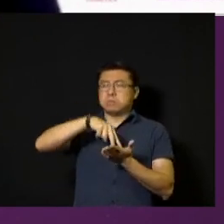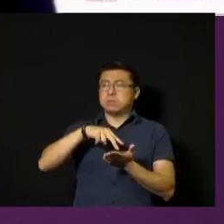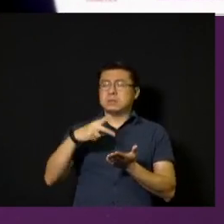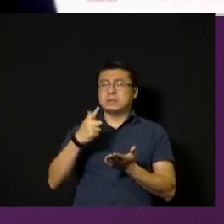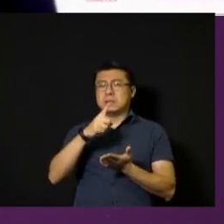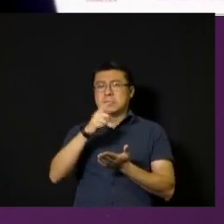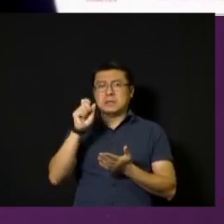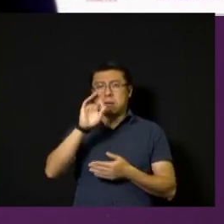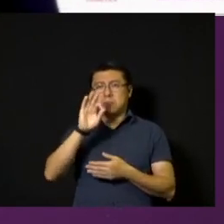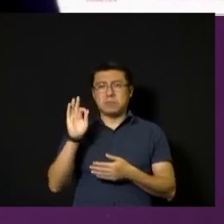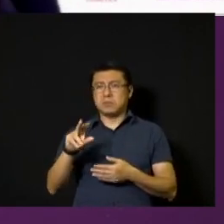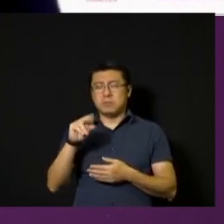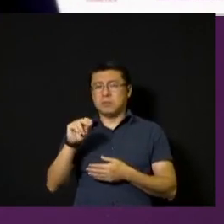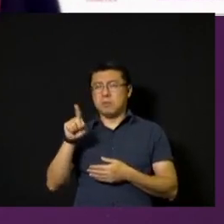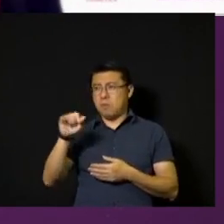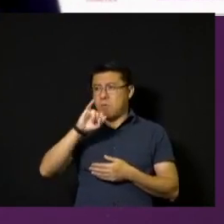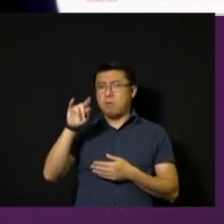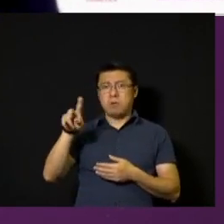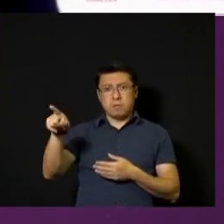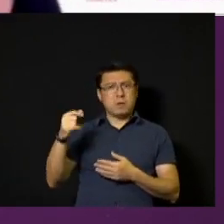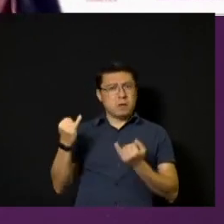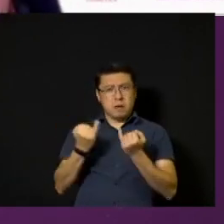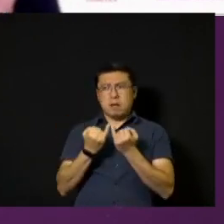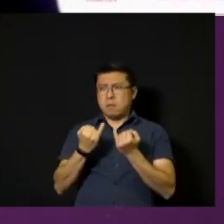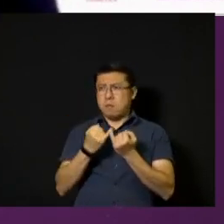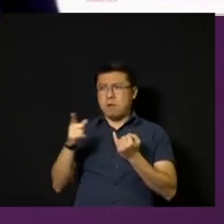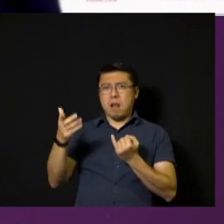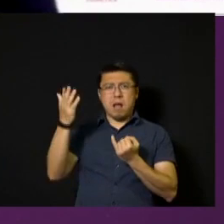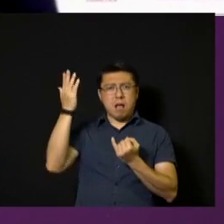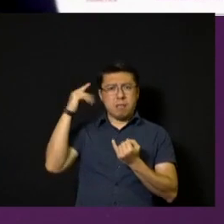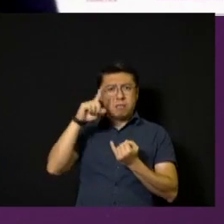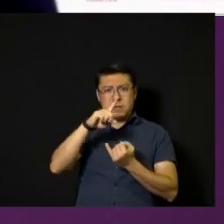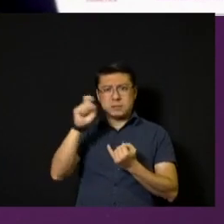You're in two, you're not one. I saw Jorge like that. I saw him. He was a great